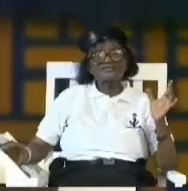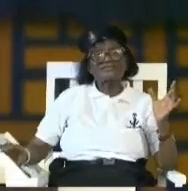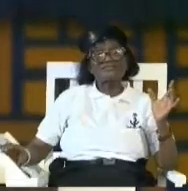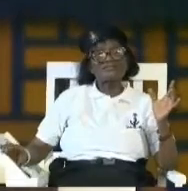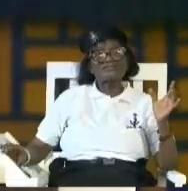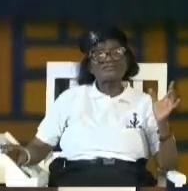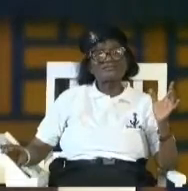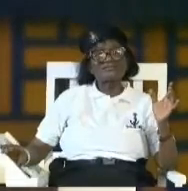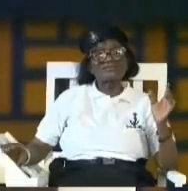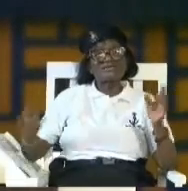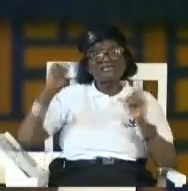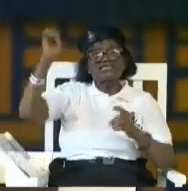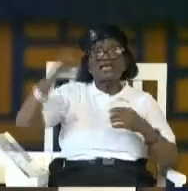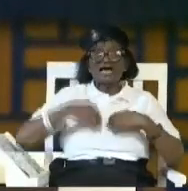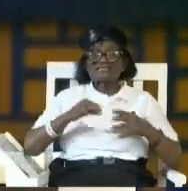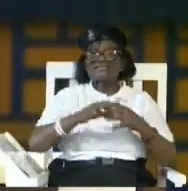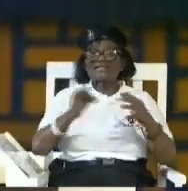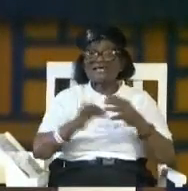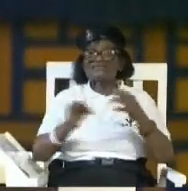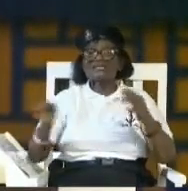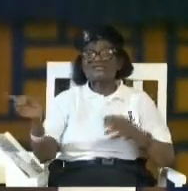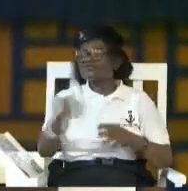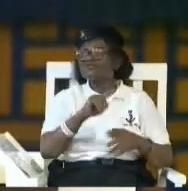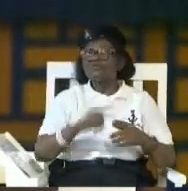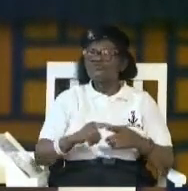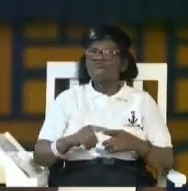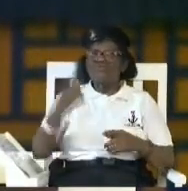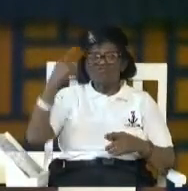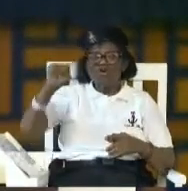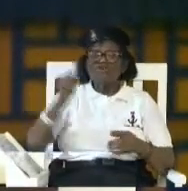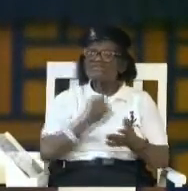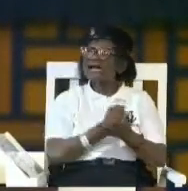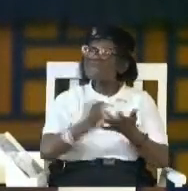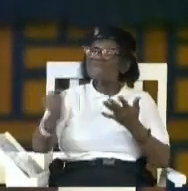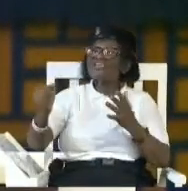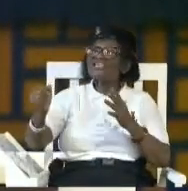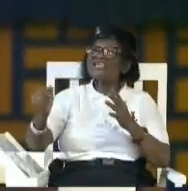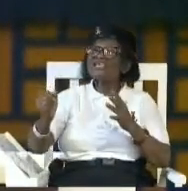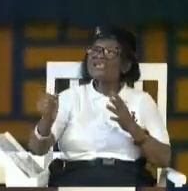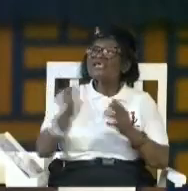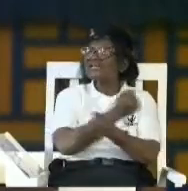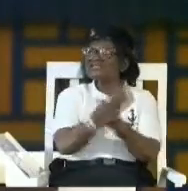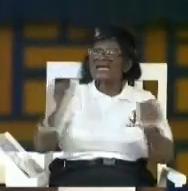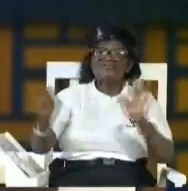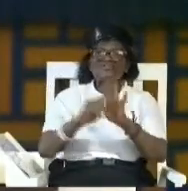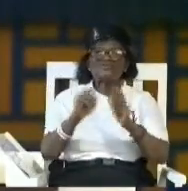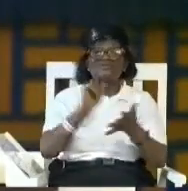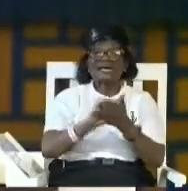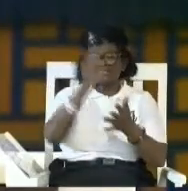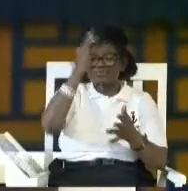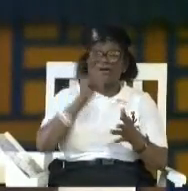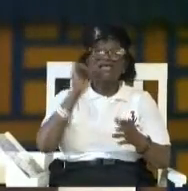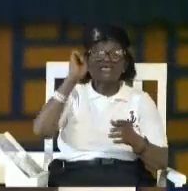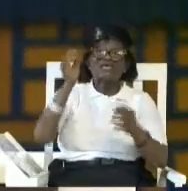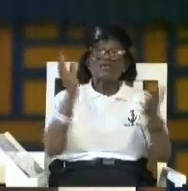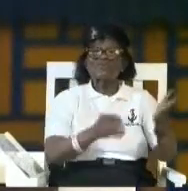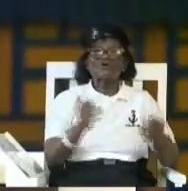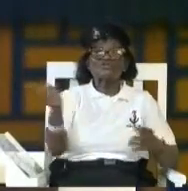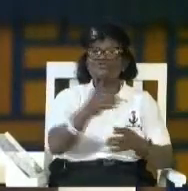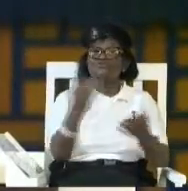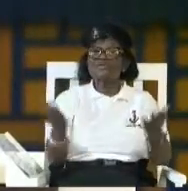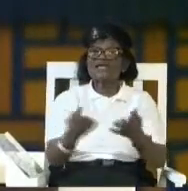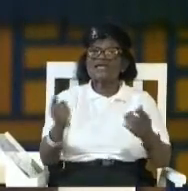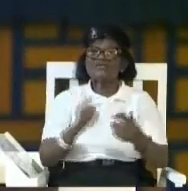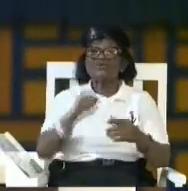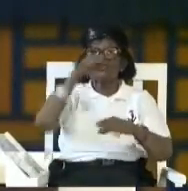He has selected you for salvation. That's why he brought you here tonight. The next